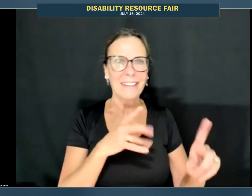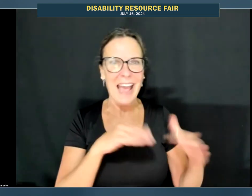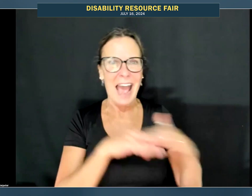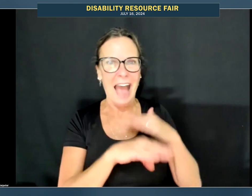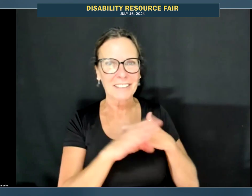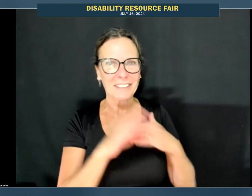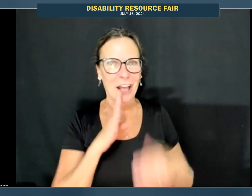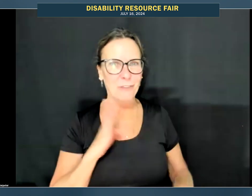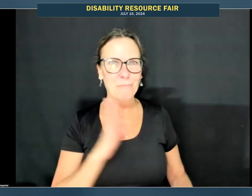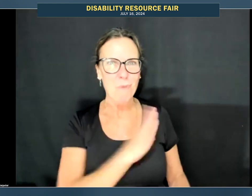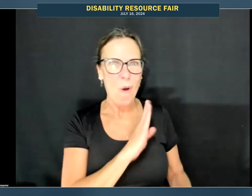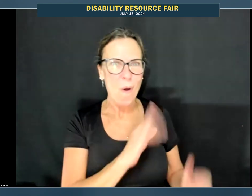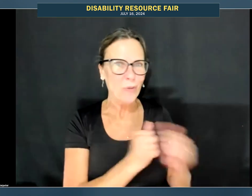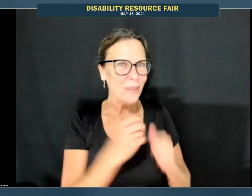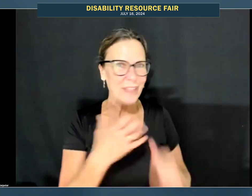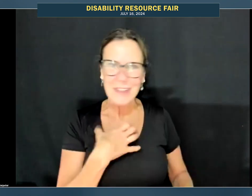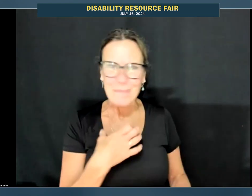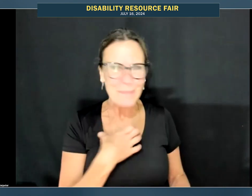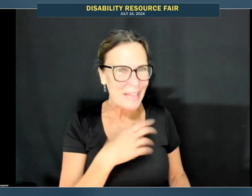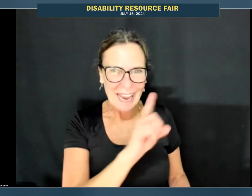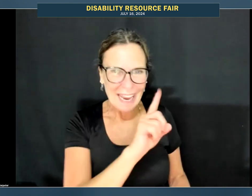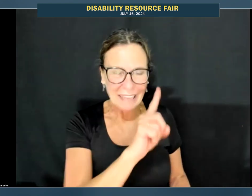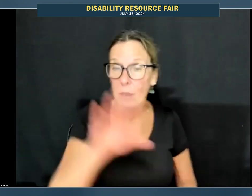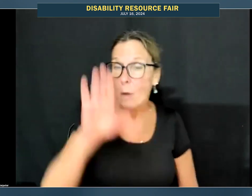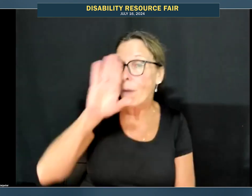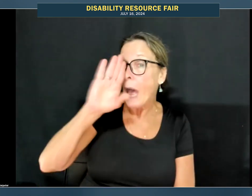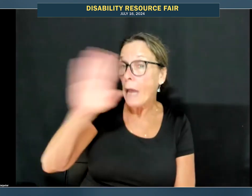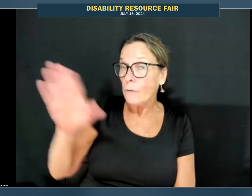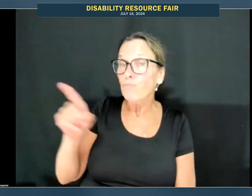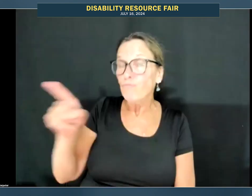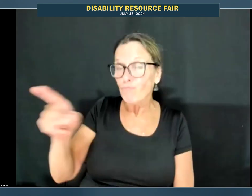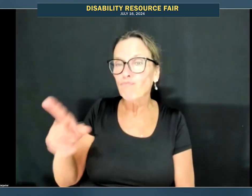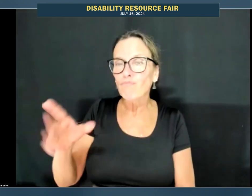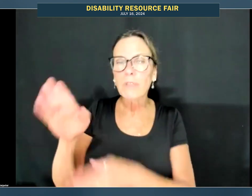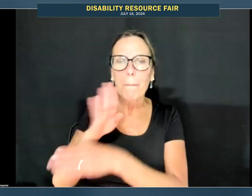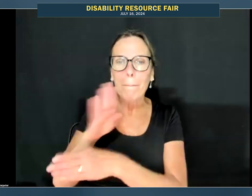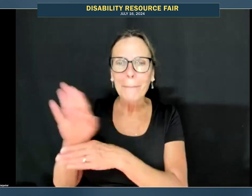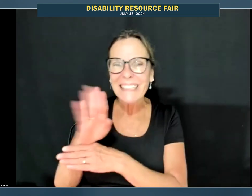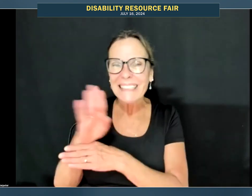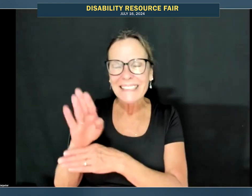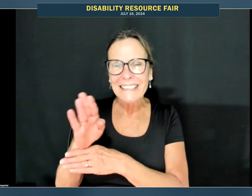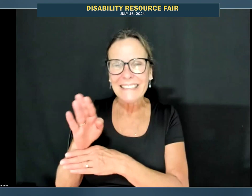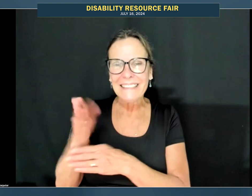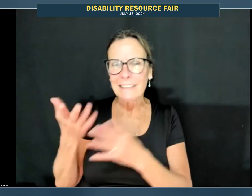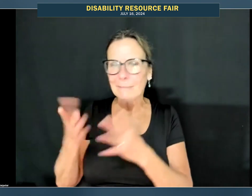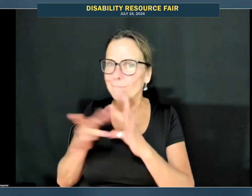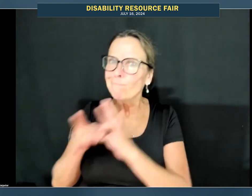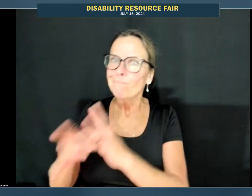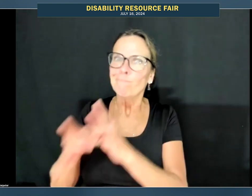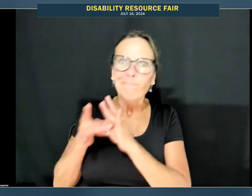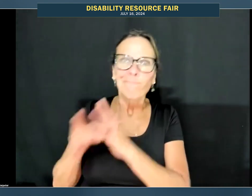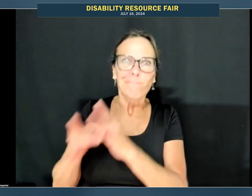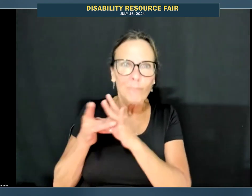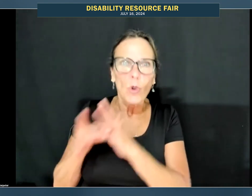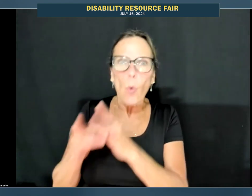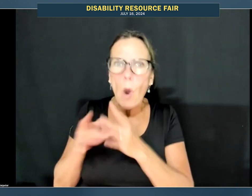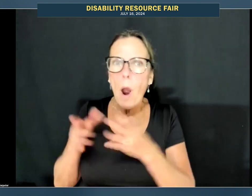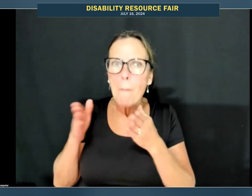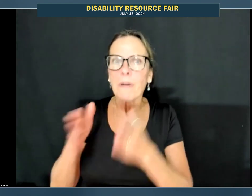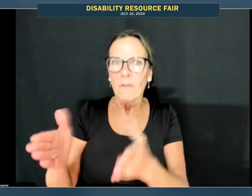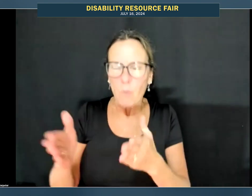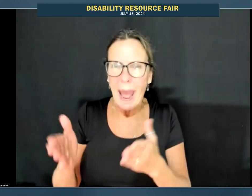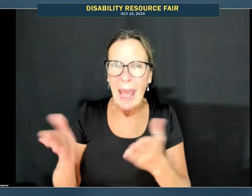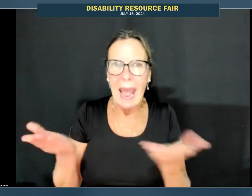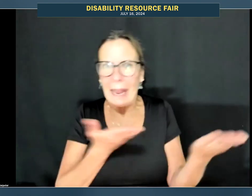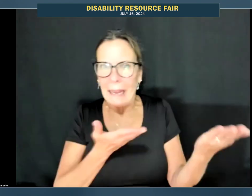but to deal with the business interests of the town in a cooperative way between the city